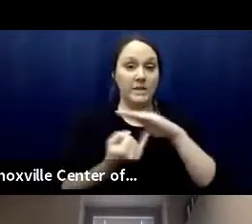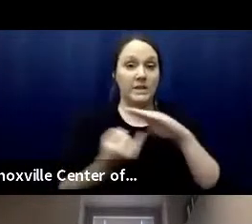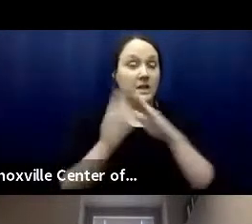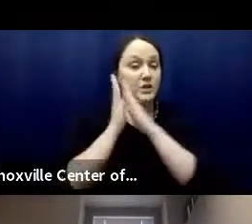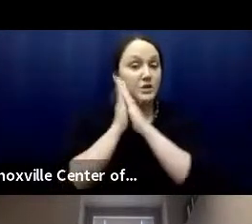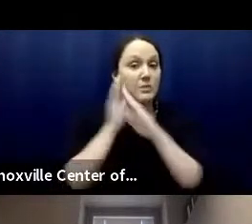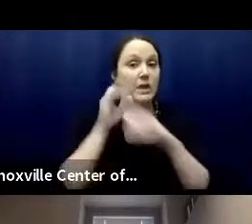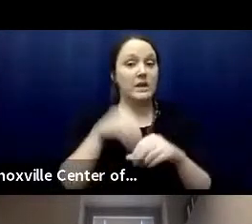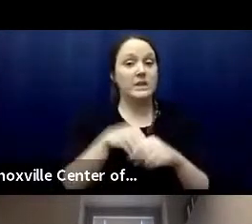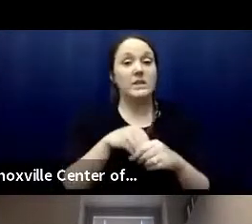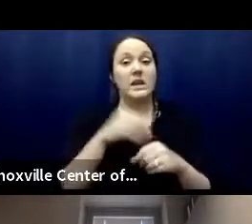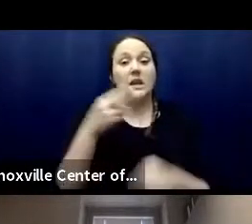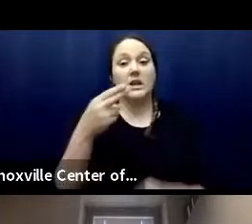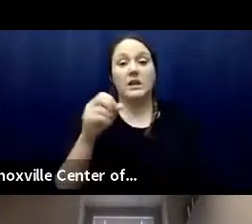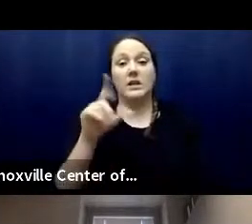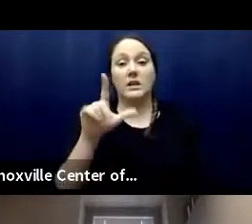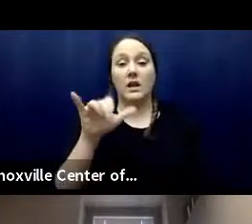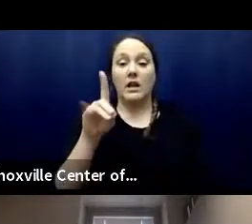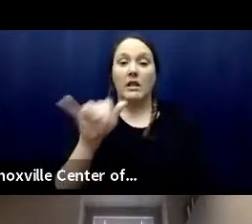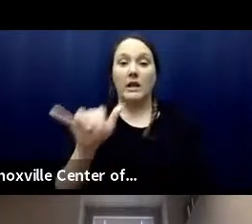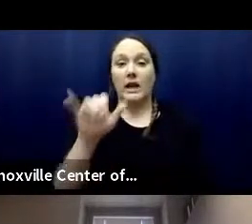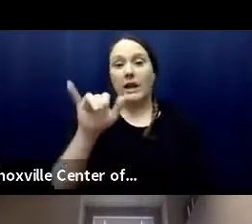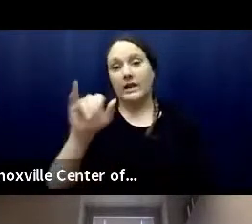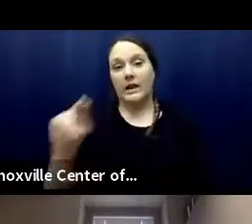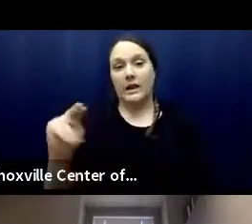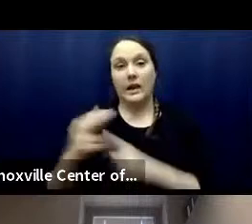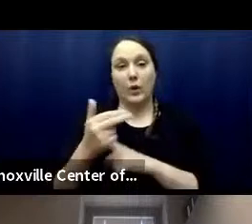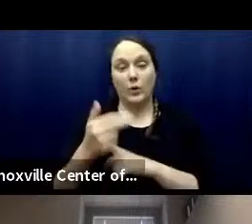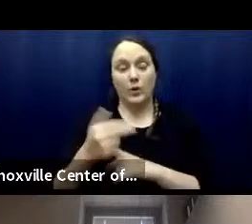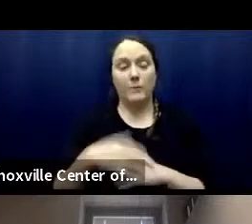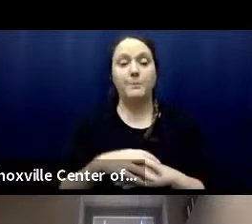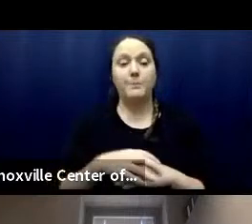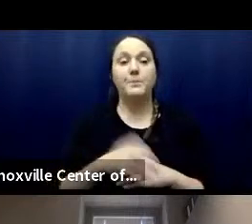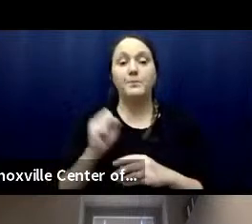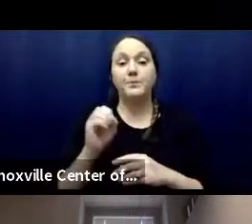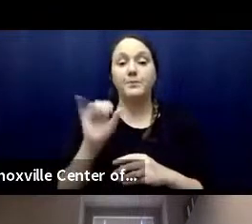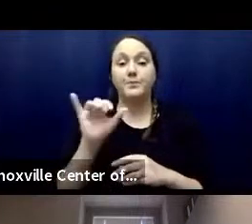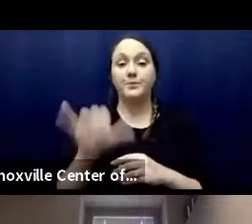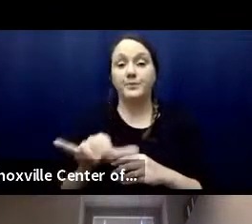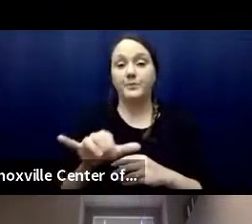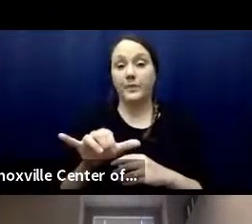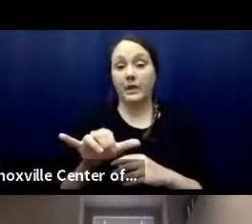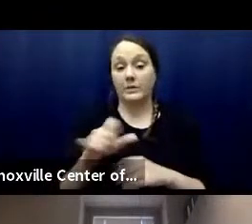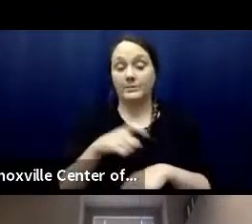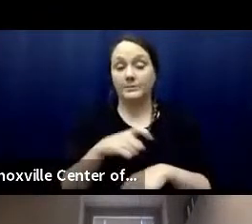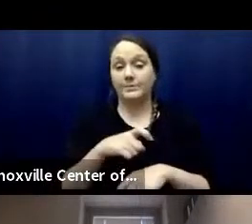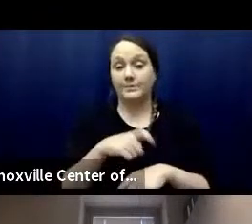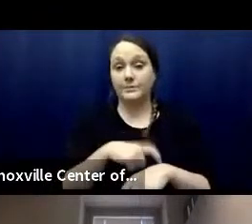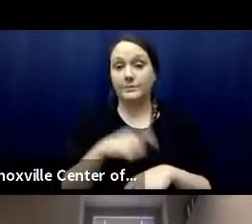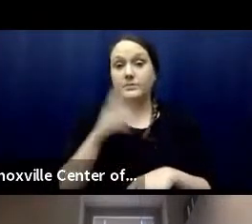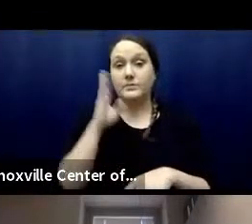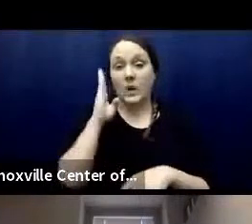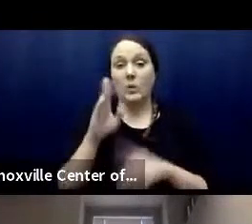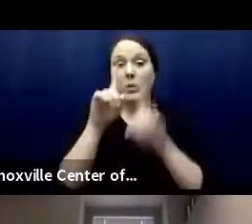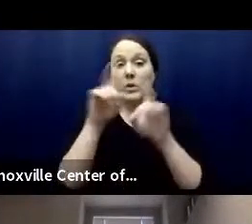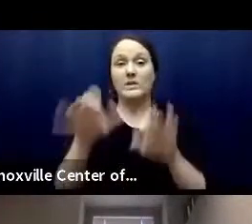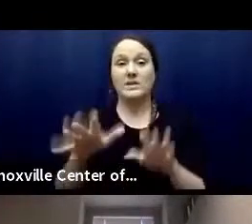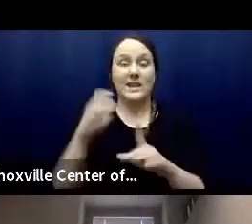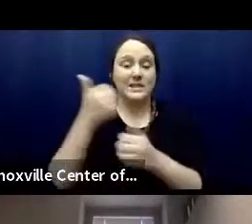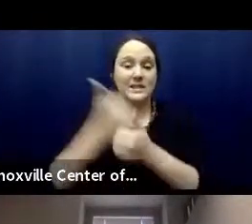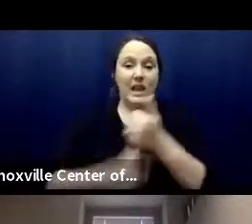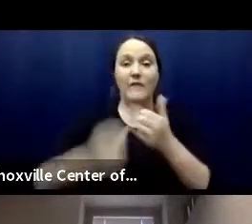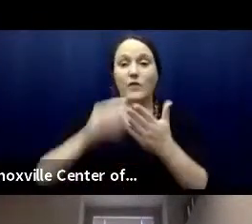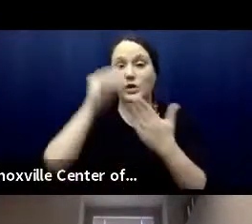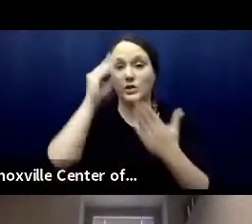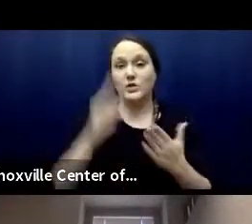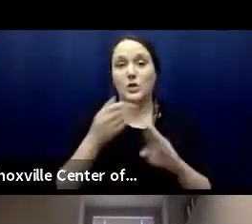the Holiday Inn. So that will, and at that point, we will be testing every student before they move